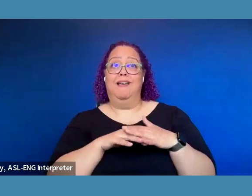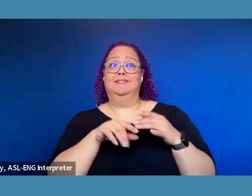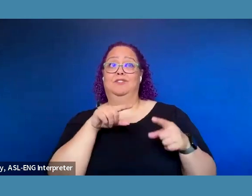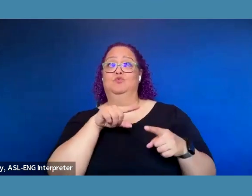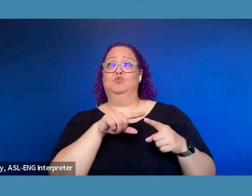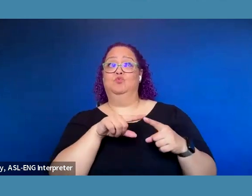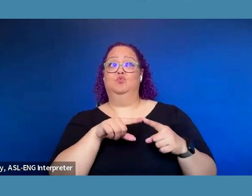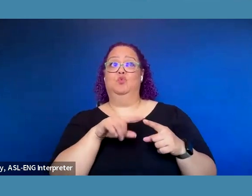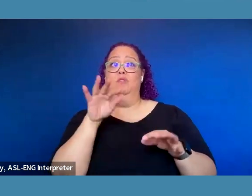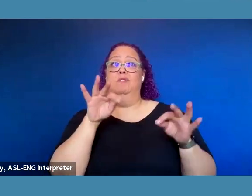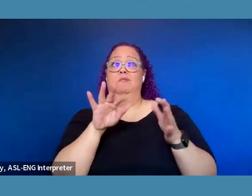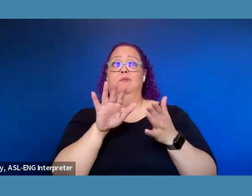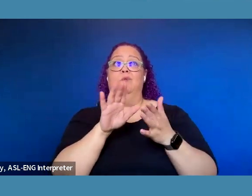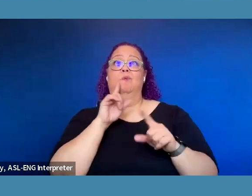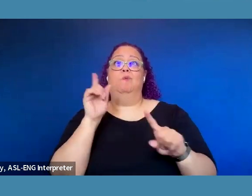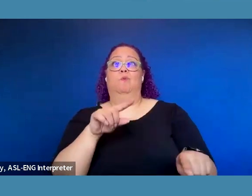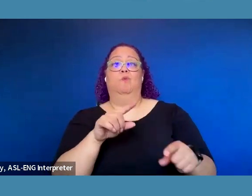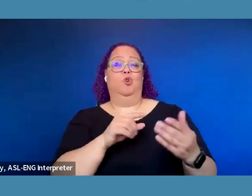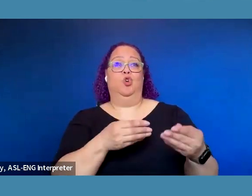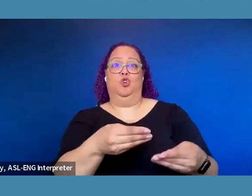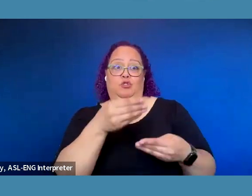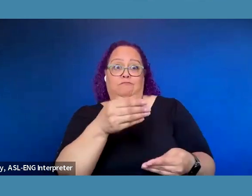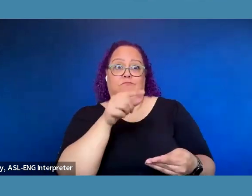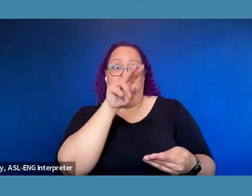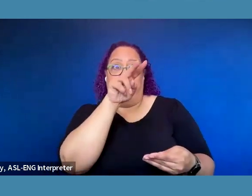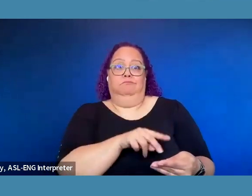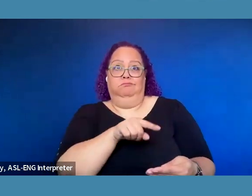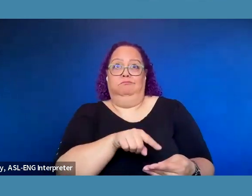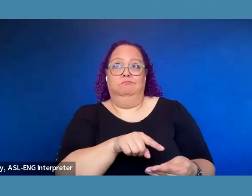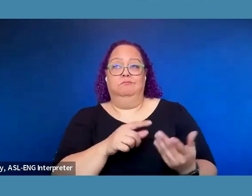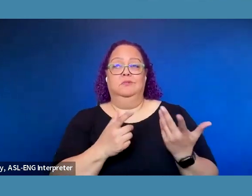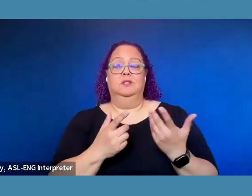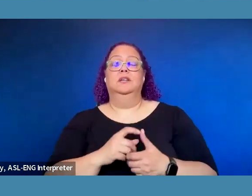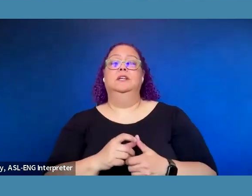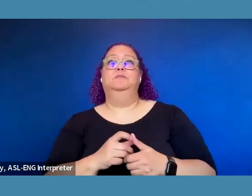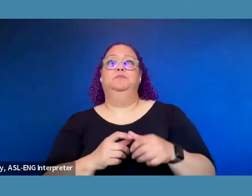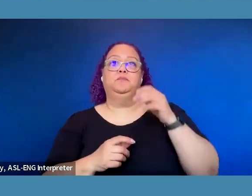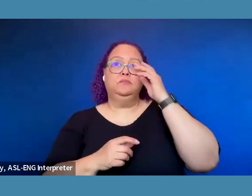are ways that they can get access to those legally. And